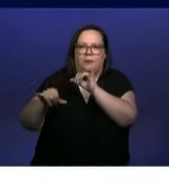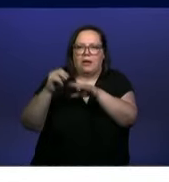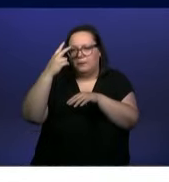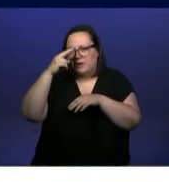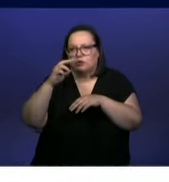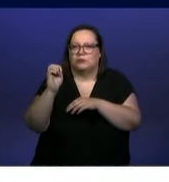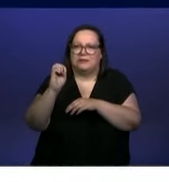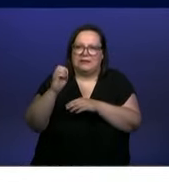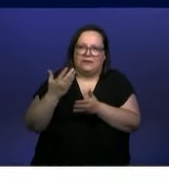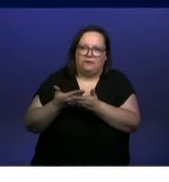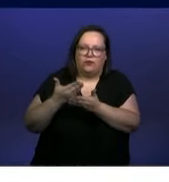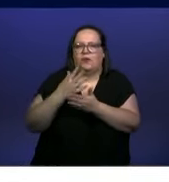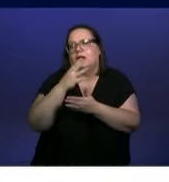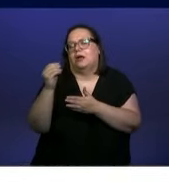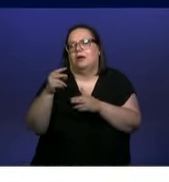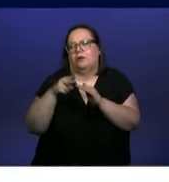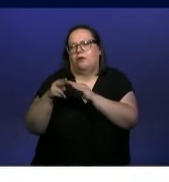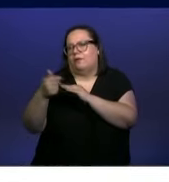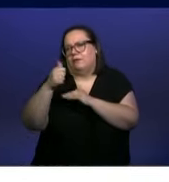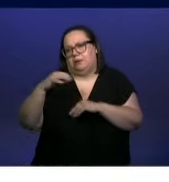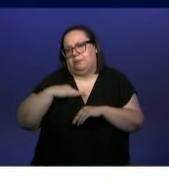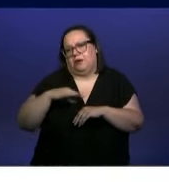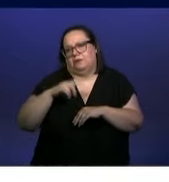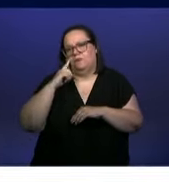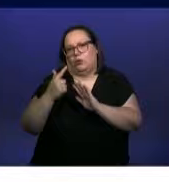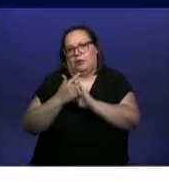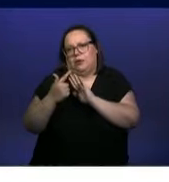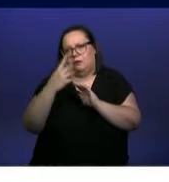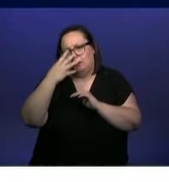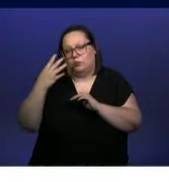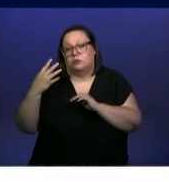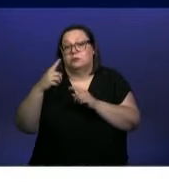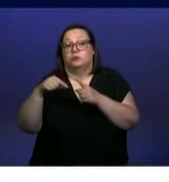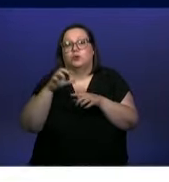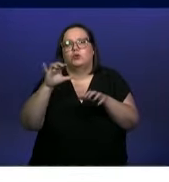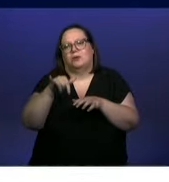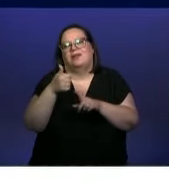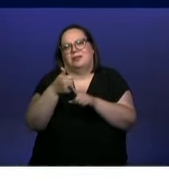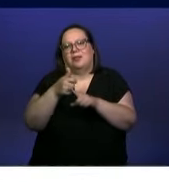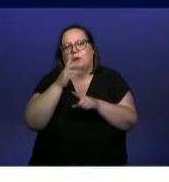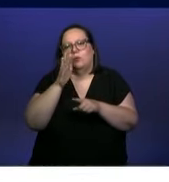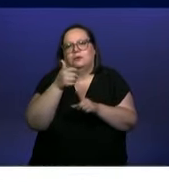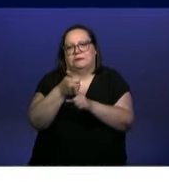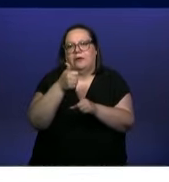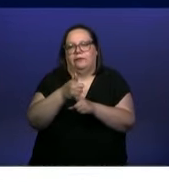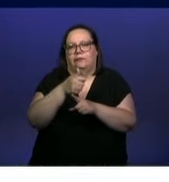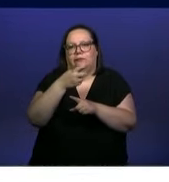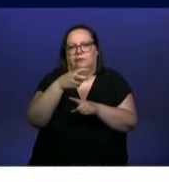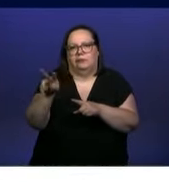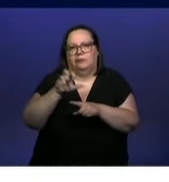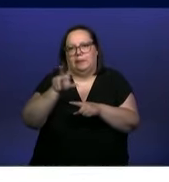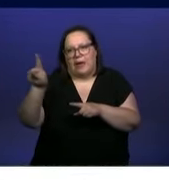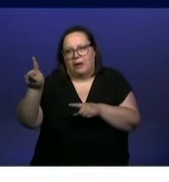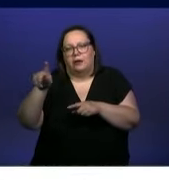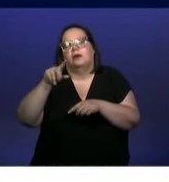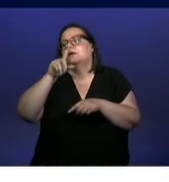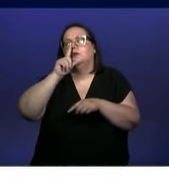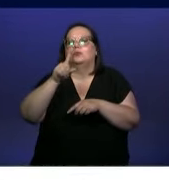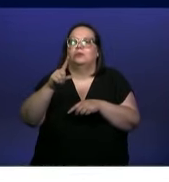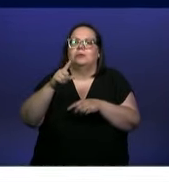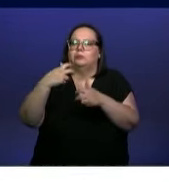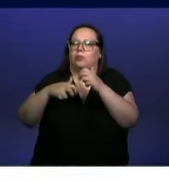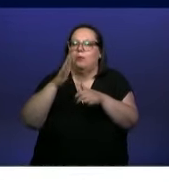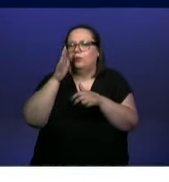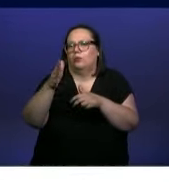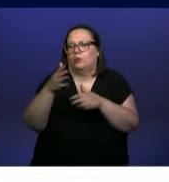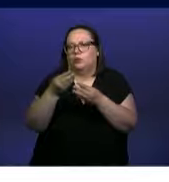illegal immigrants. When you do that, they will largely self-deport, I believe, and the problem will start to correct itself. But